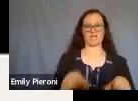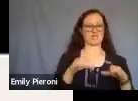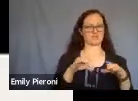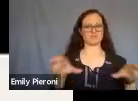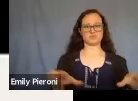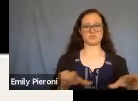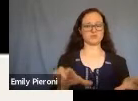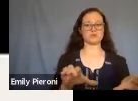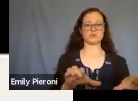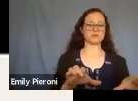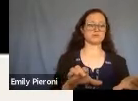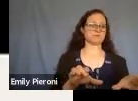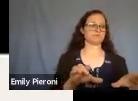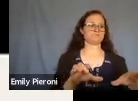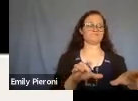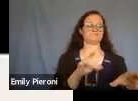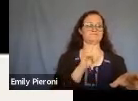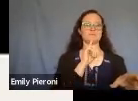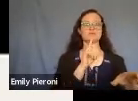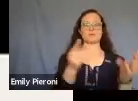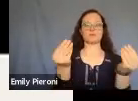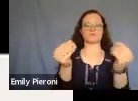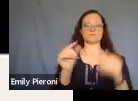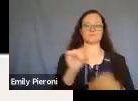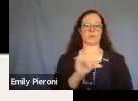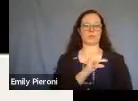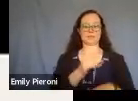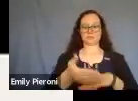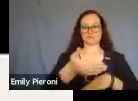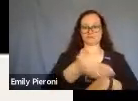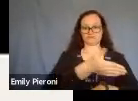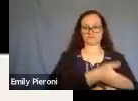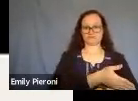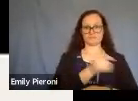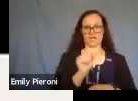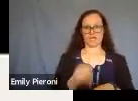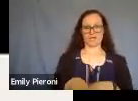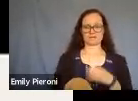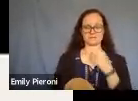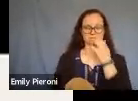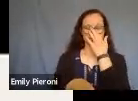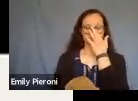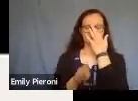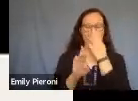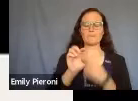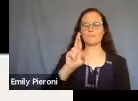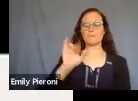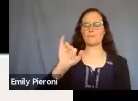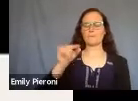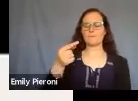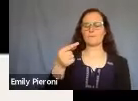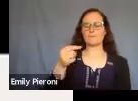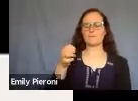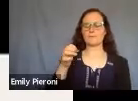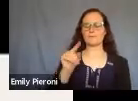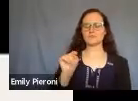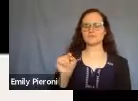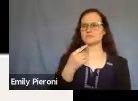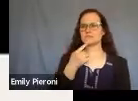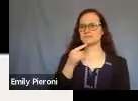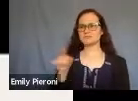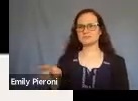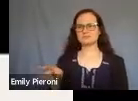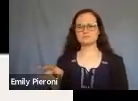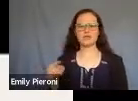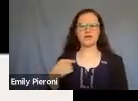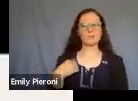is something that we need to be exploring. Yes, I guess I first became aware of it when I